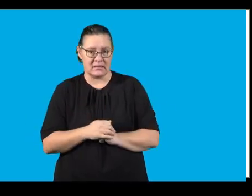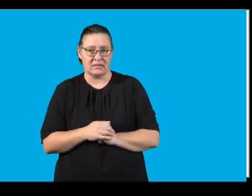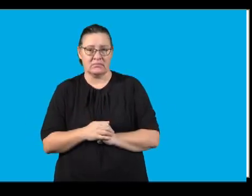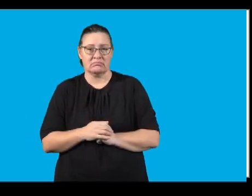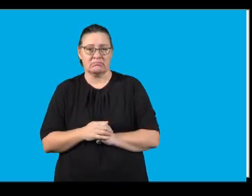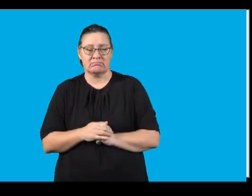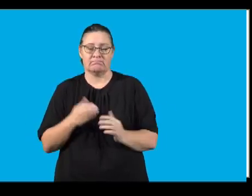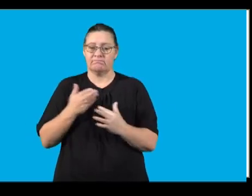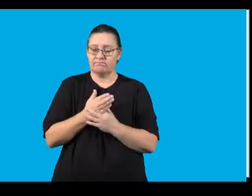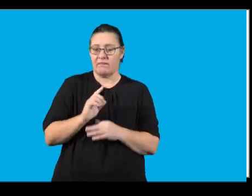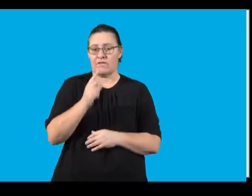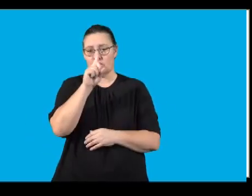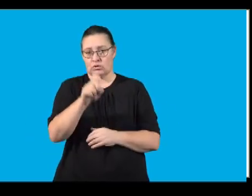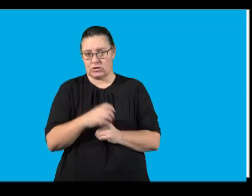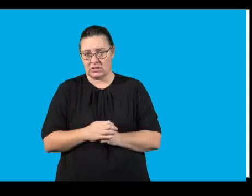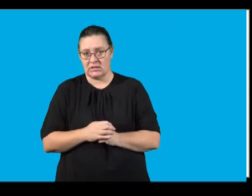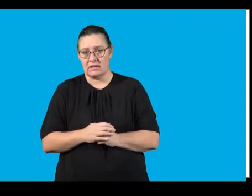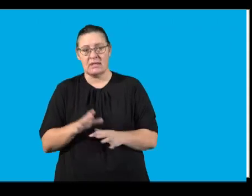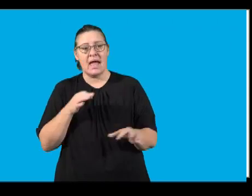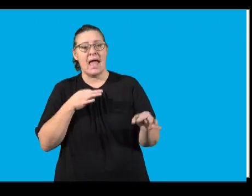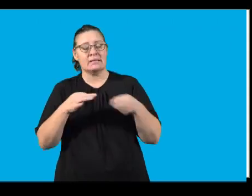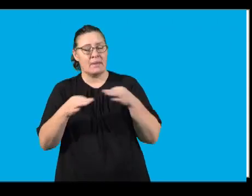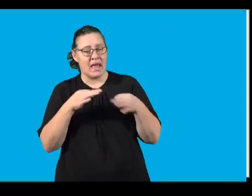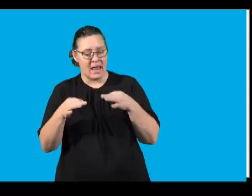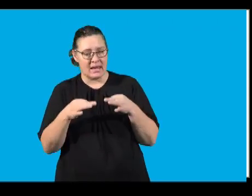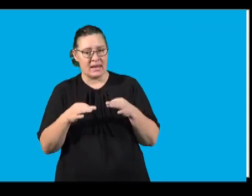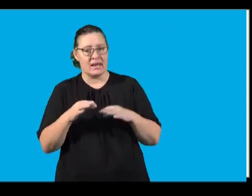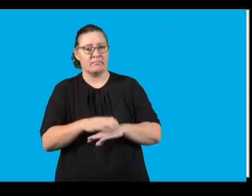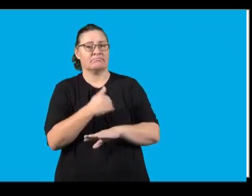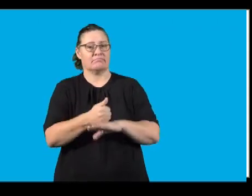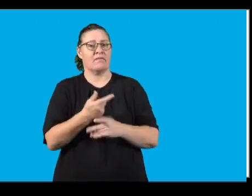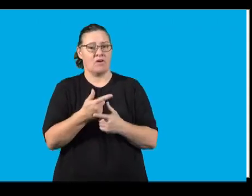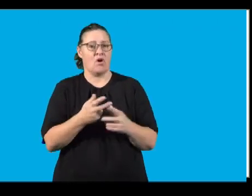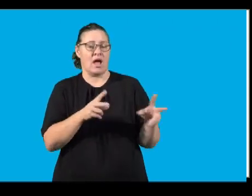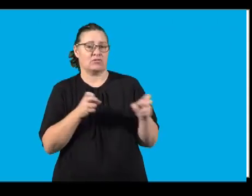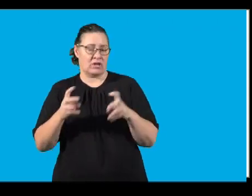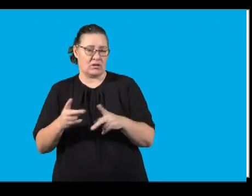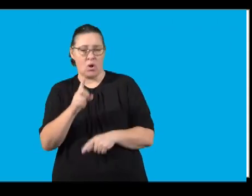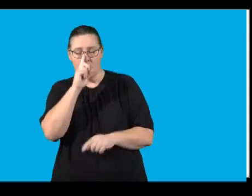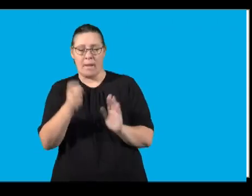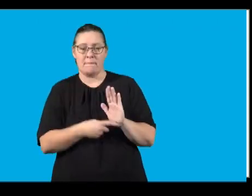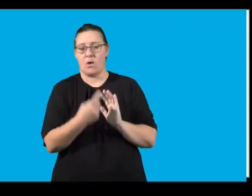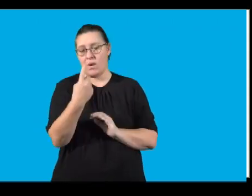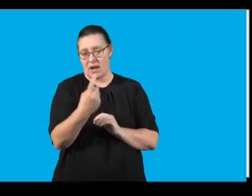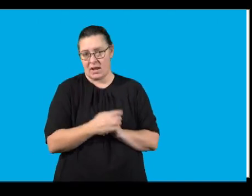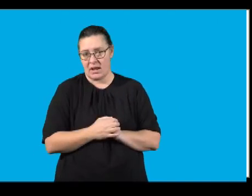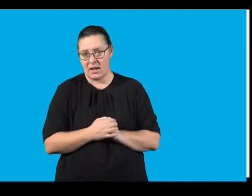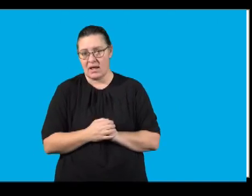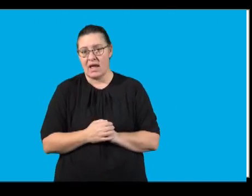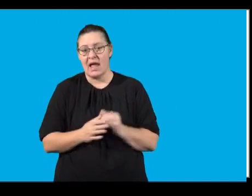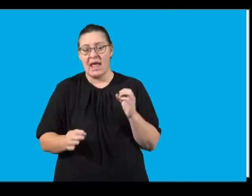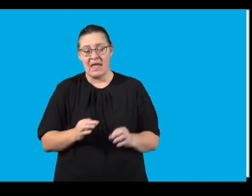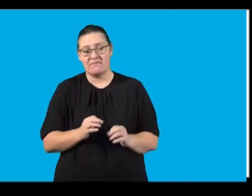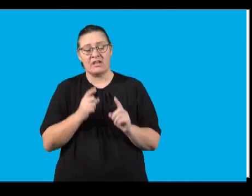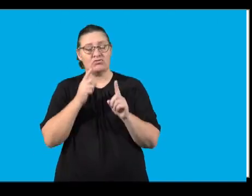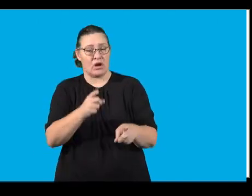space there. So let's go to our first question. Describe the setting for this extract, and we're only looking at 1 mark. Can I just